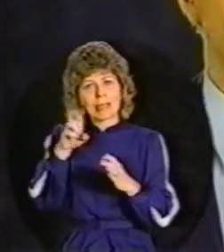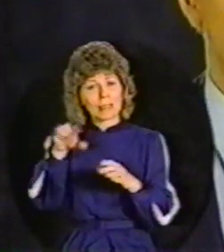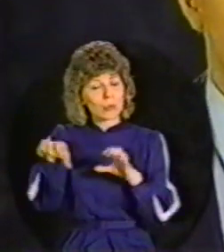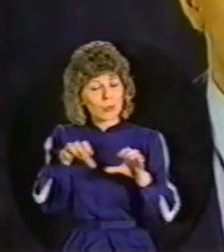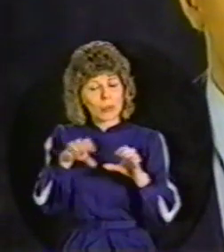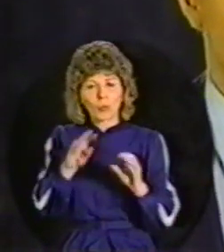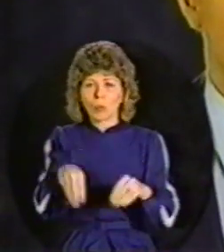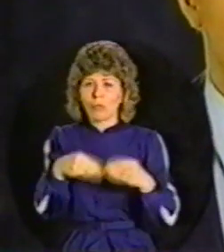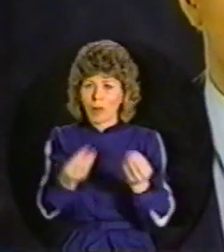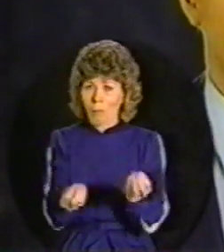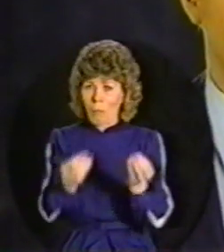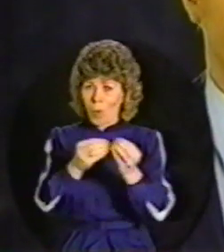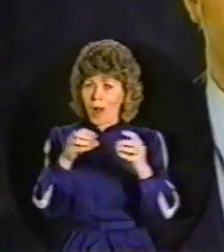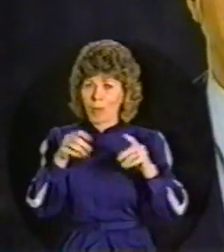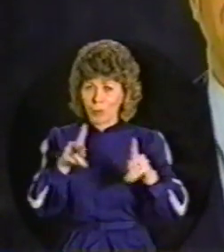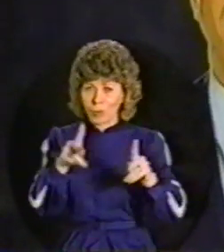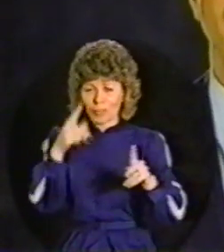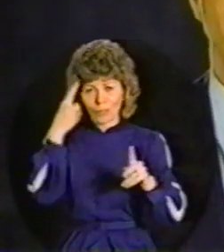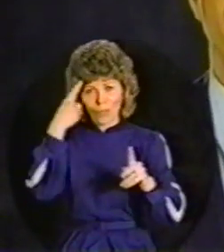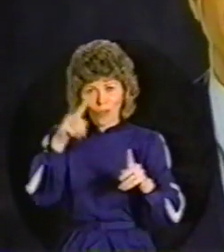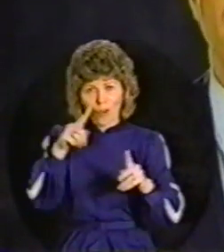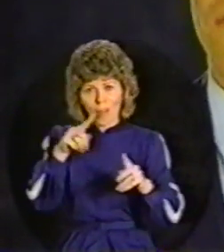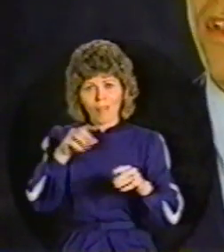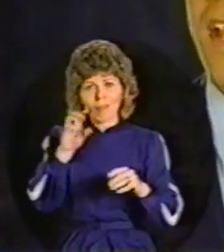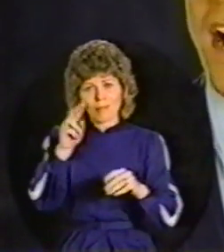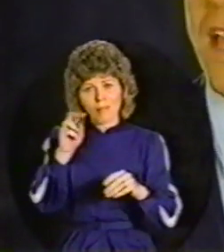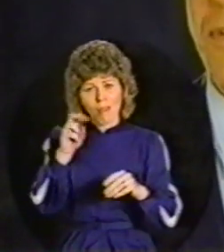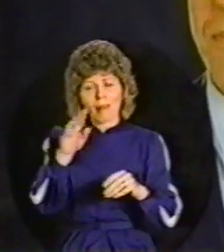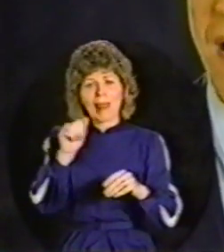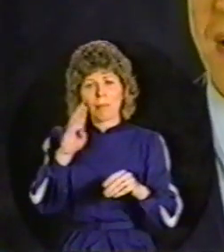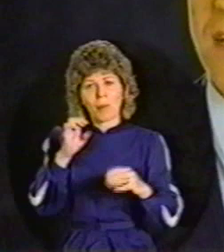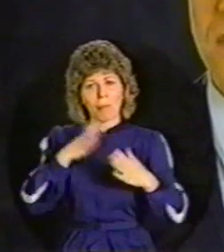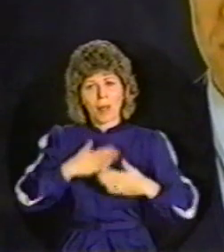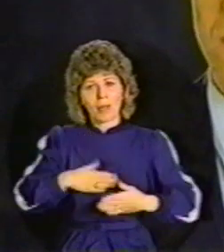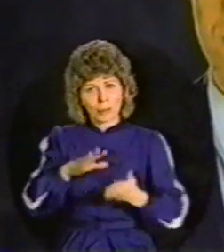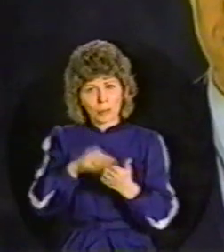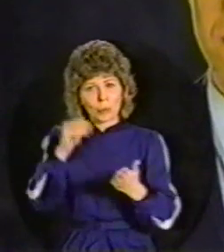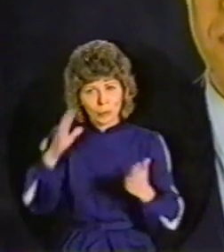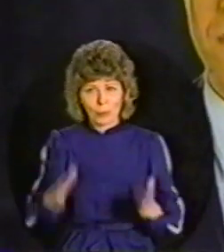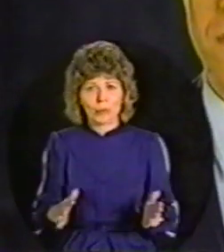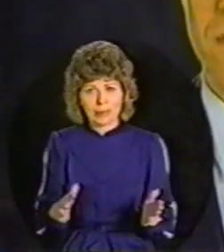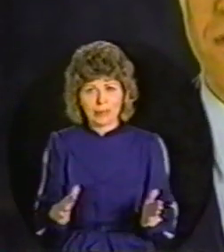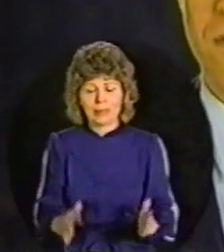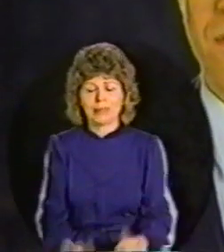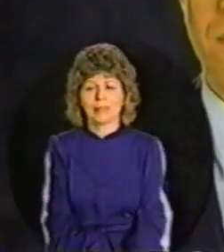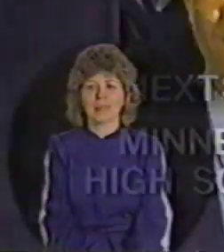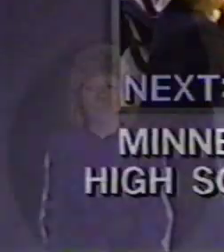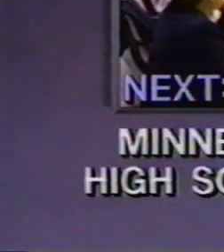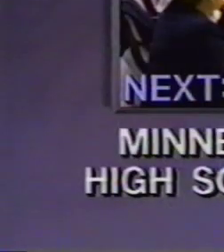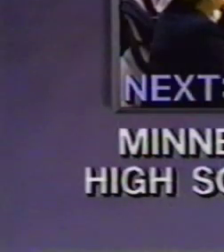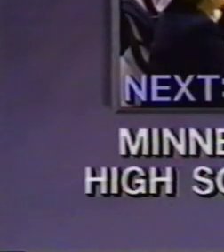to provide more opportunities and extracurricular activities for the non-abled body students.